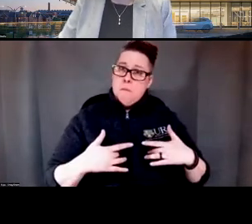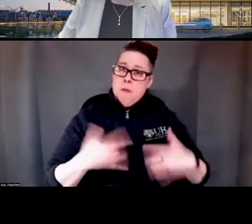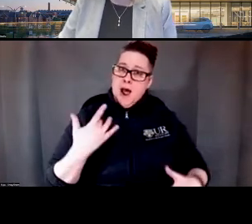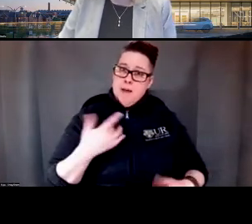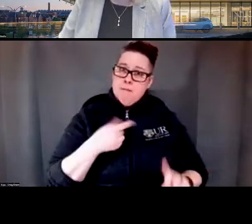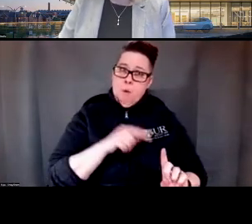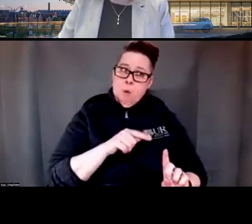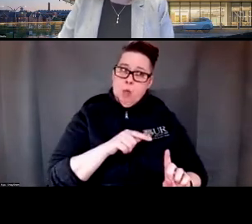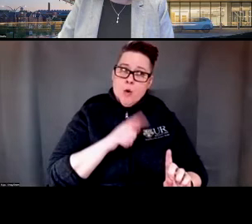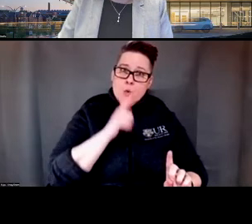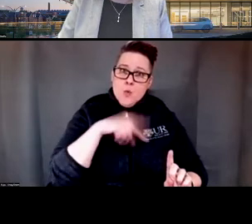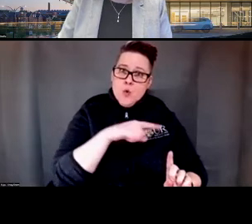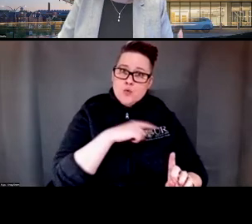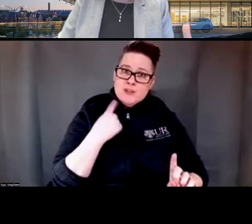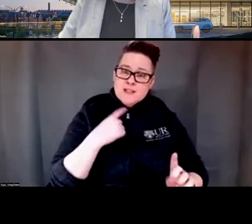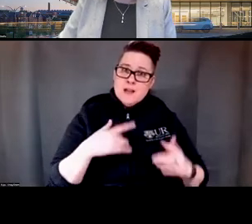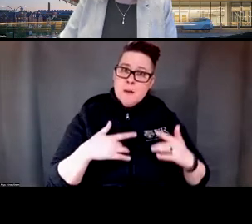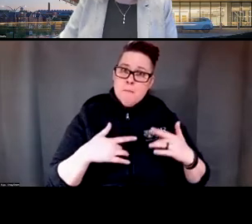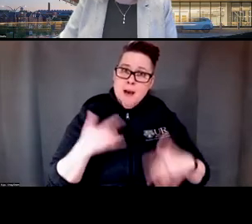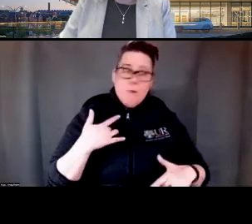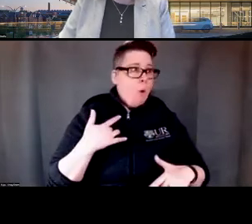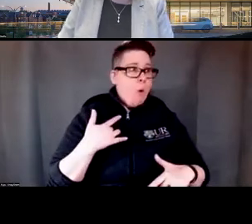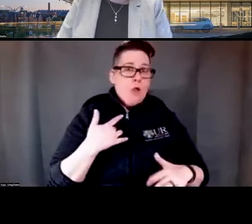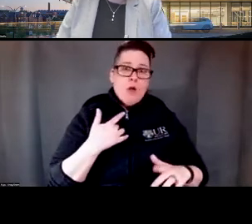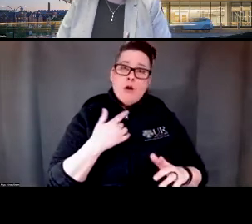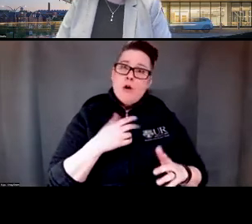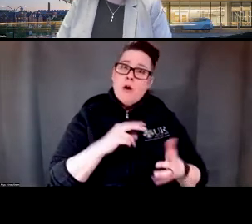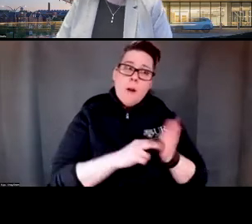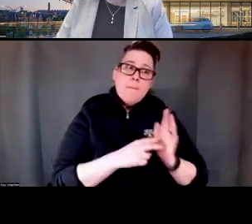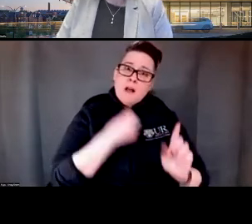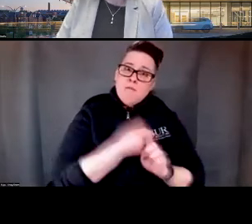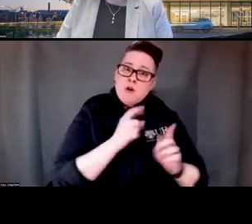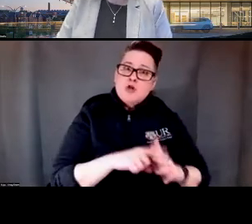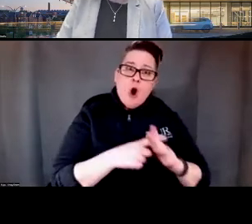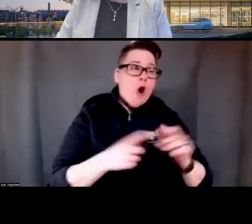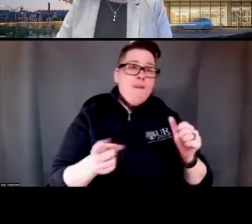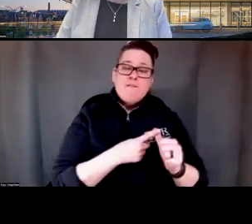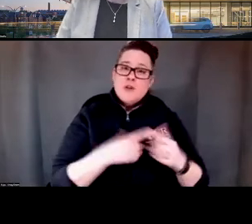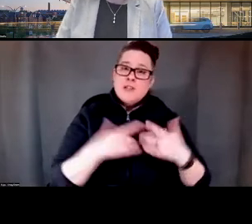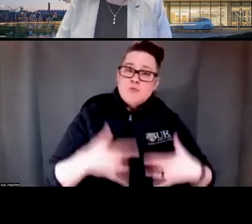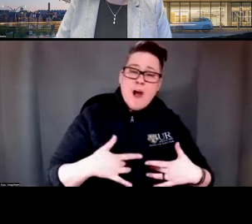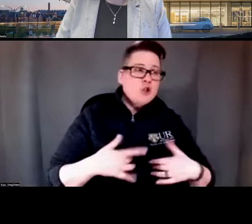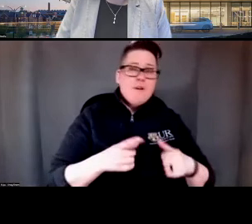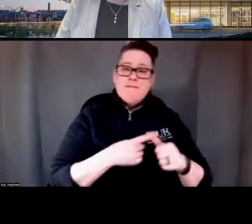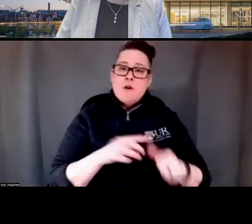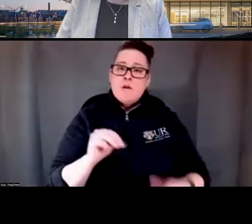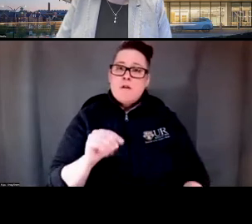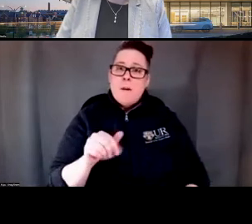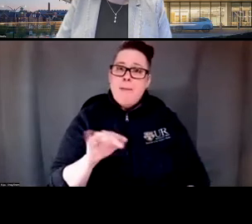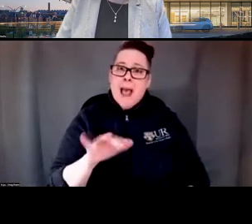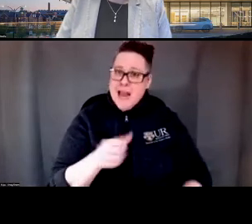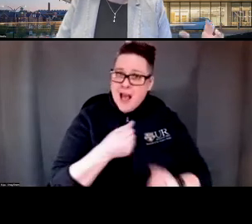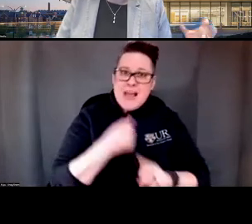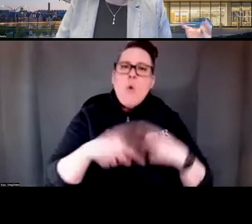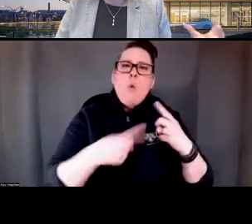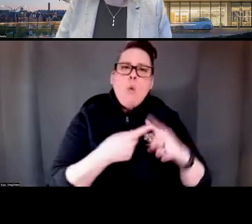people who are at risk the onset of their first depressive episode, their first manic episode? But do we have a